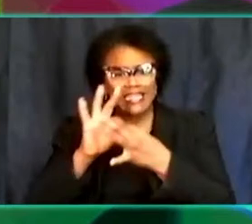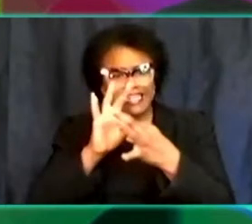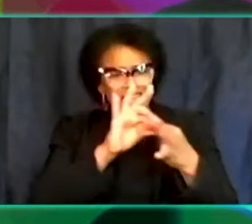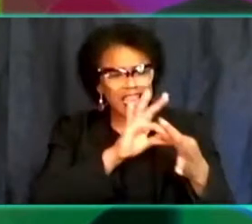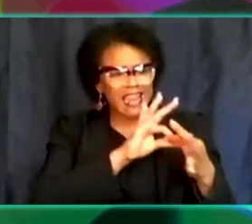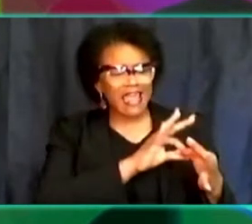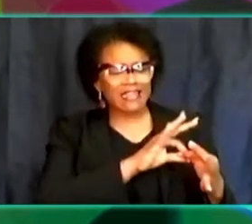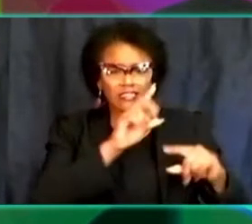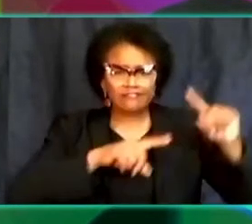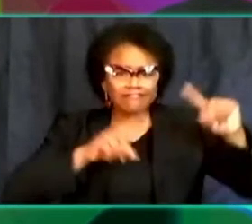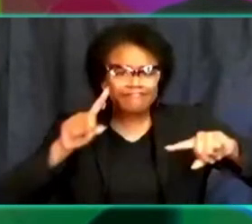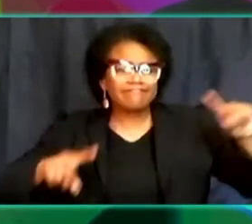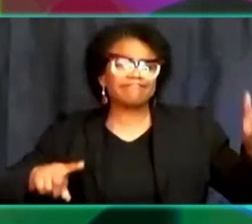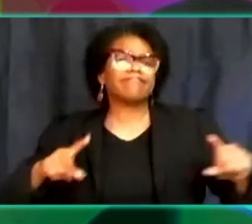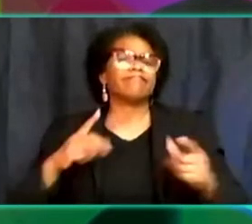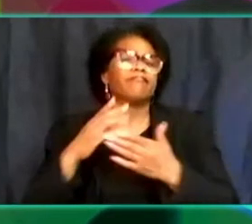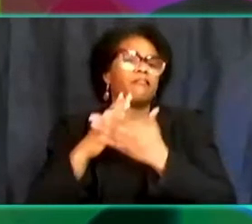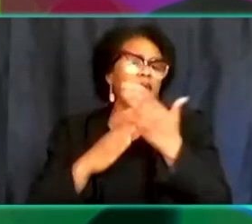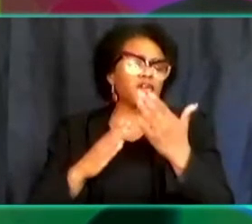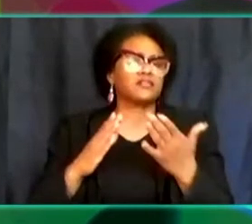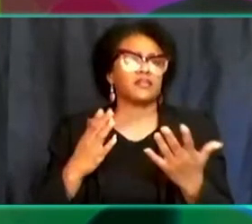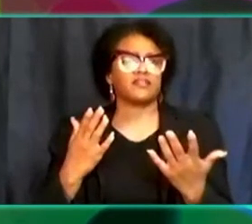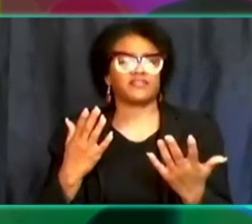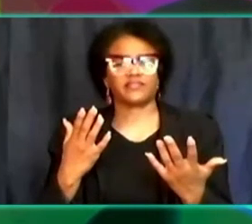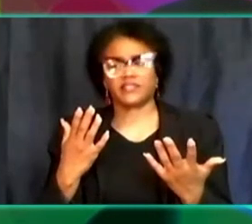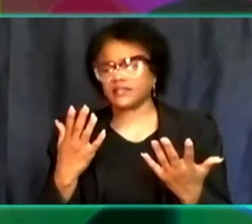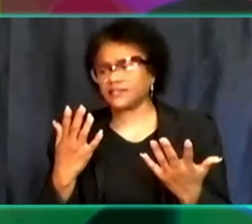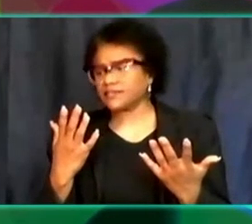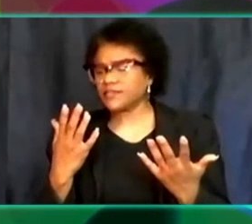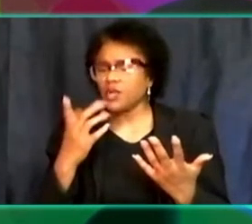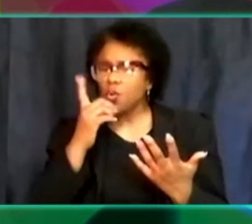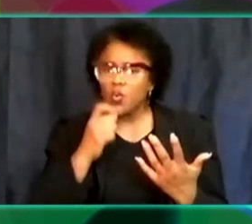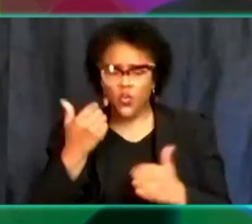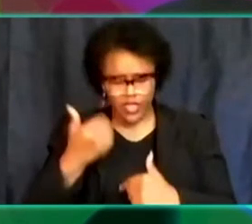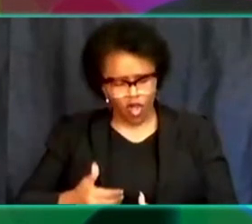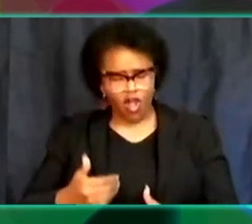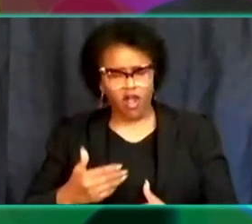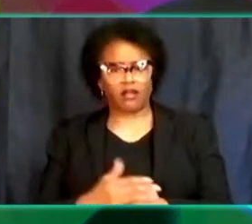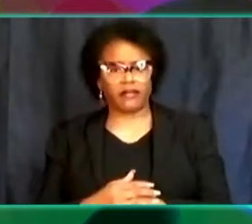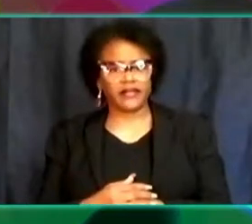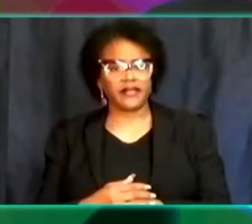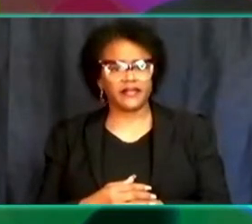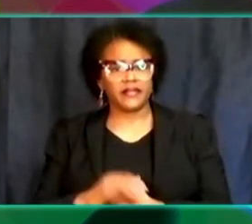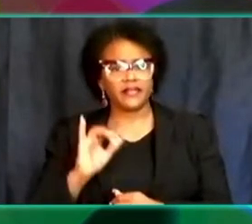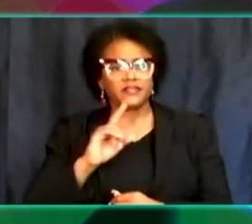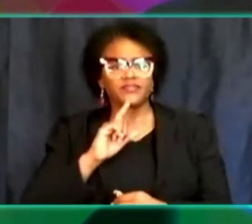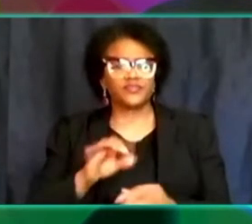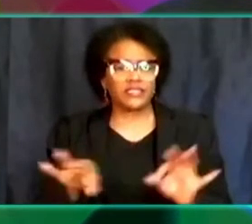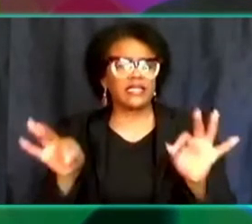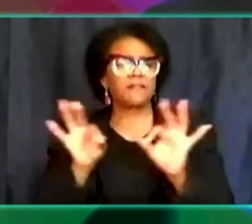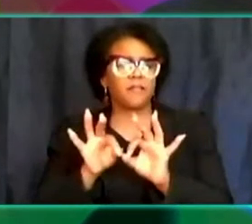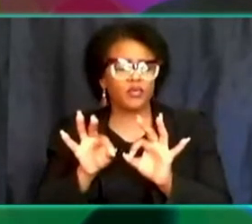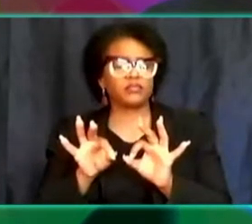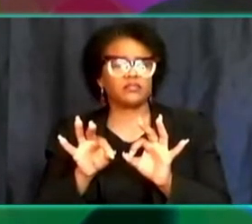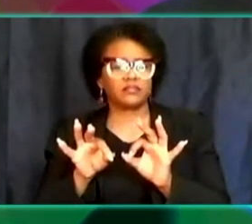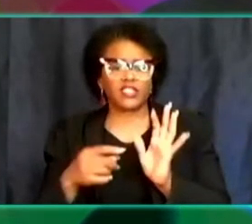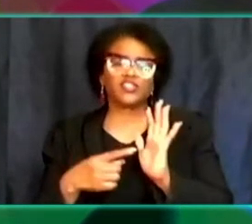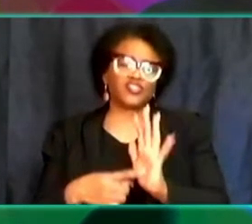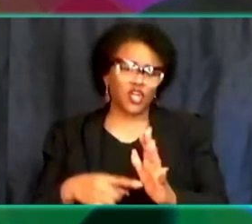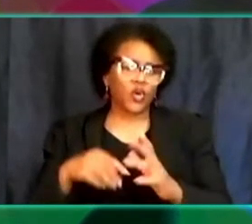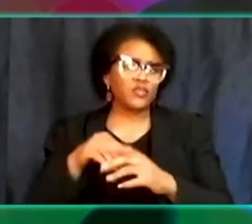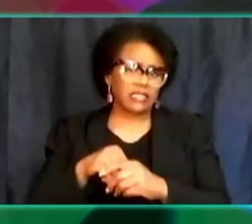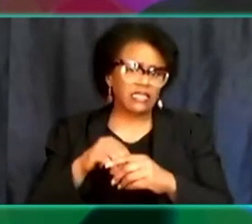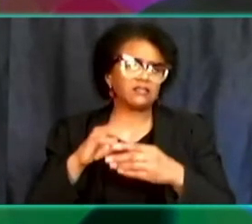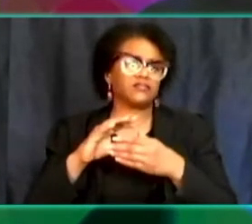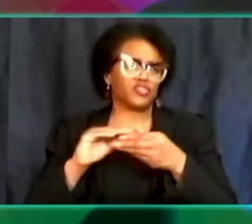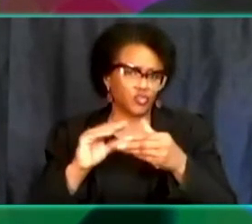aspects of you know, who we are. And that's really important, and I think it reflects in our stories. But I can't, you